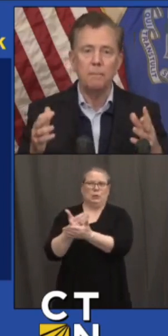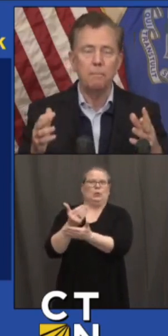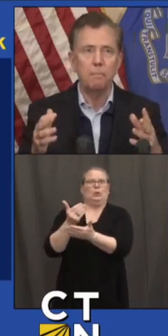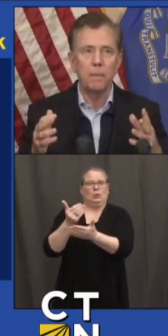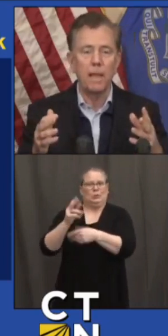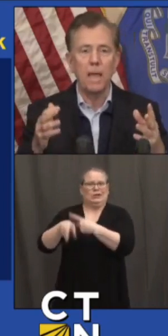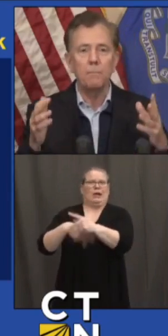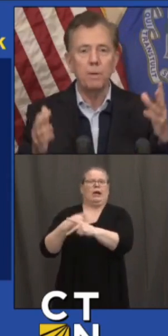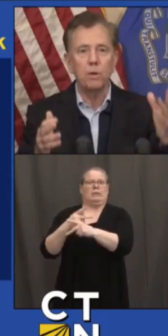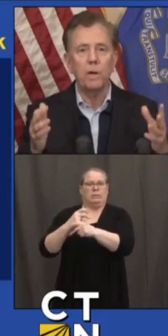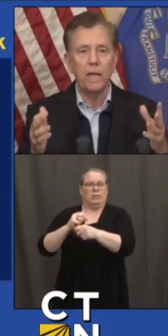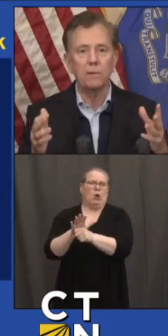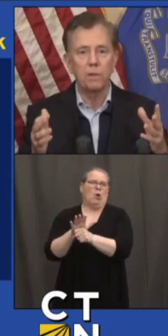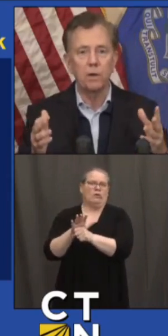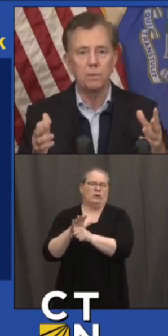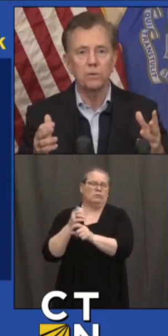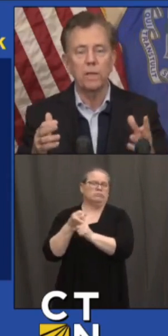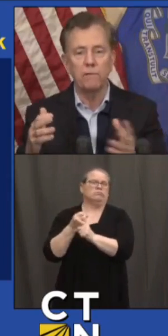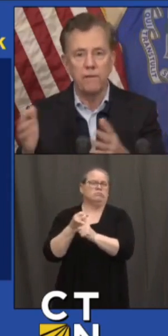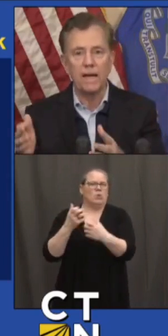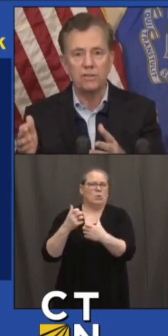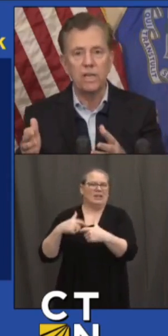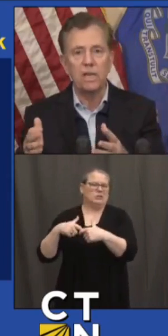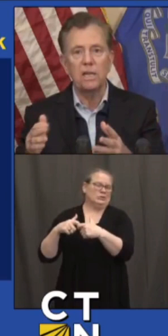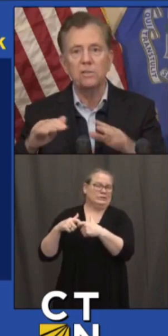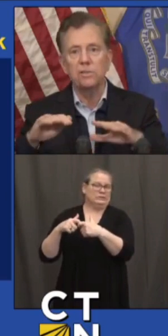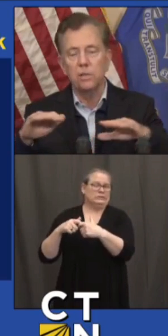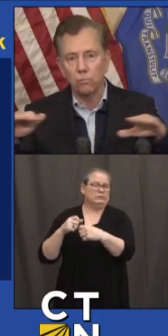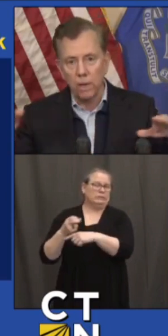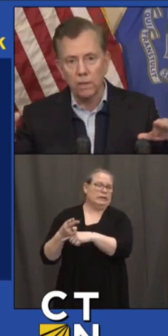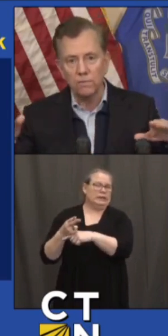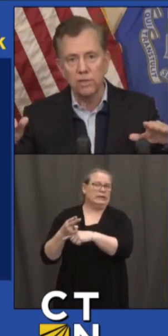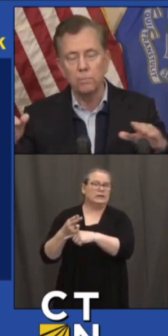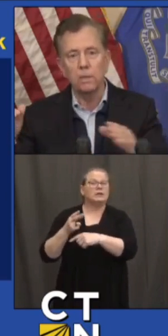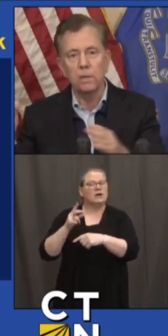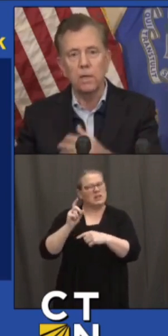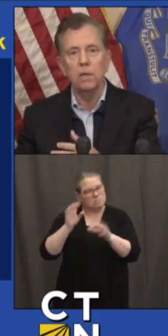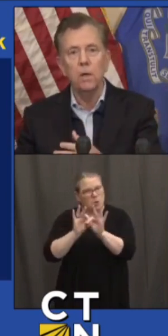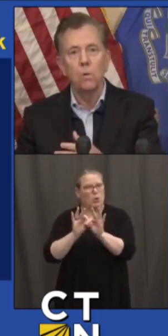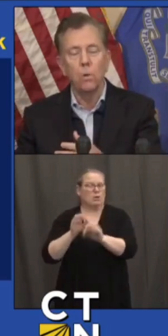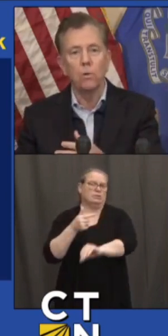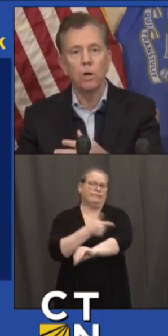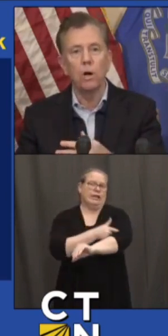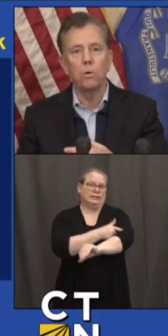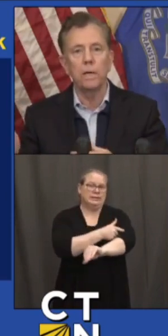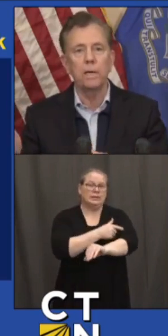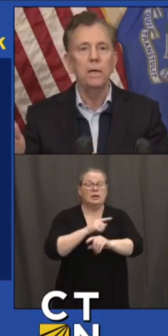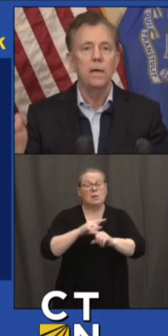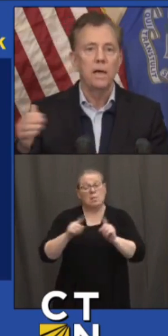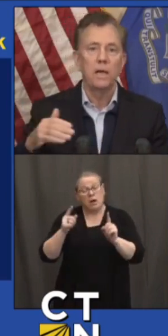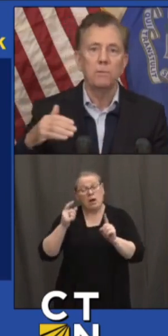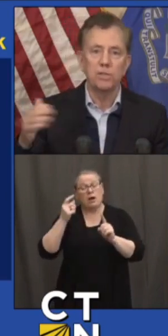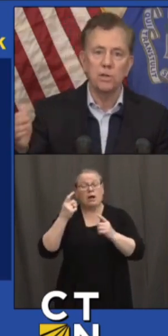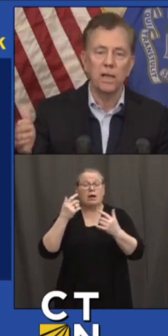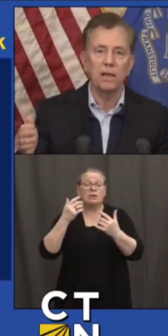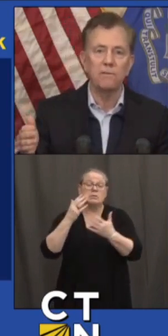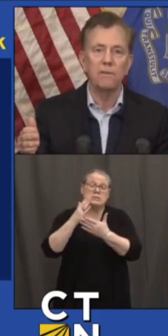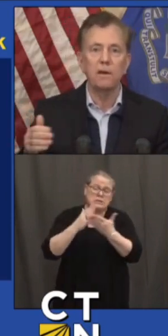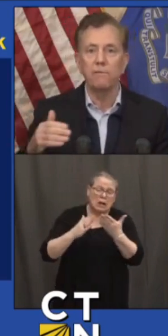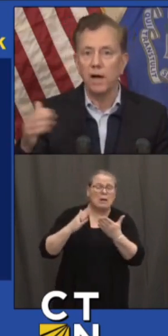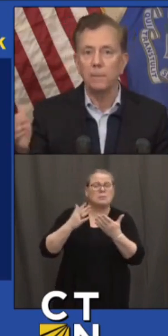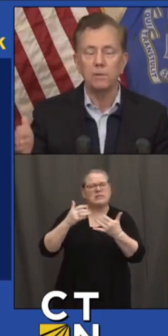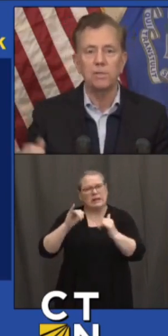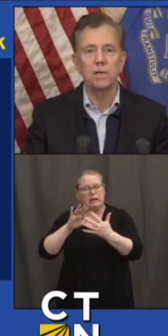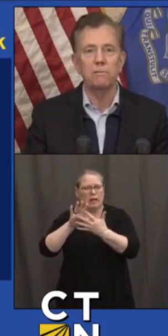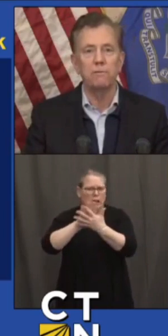the ambiguity out there between the vaccines, the relative stability, where we're going, and yet we still have